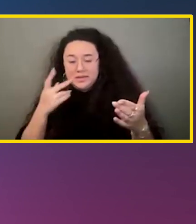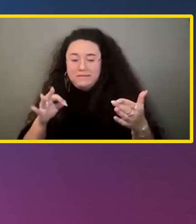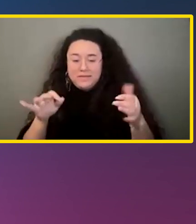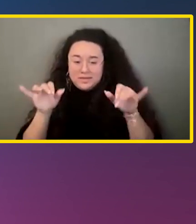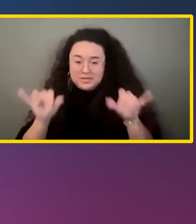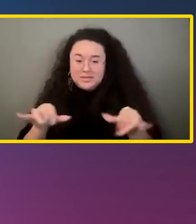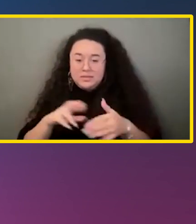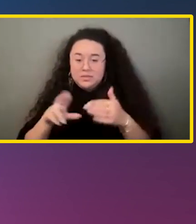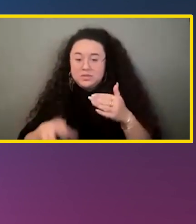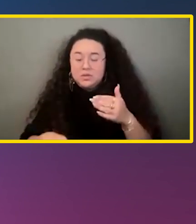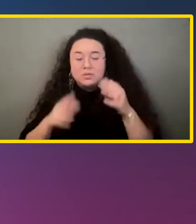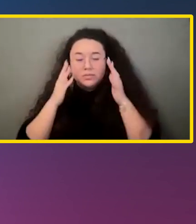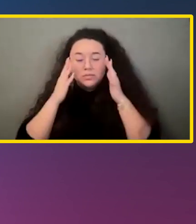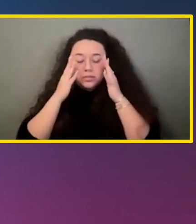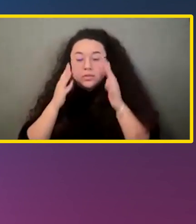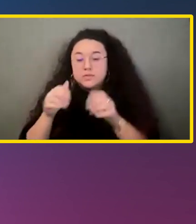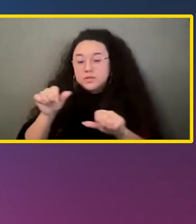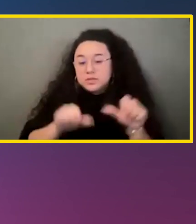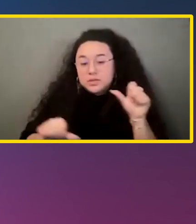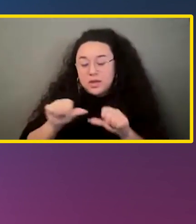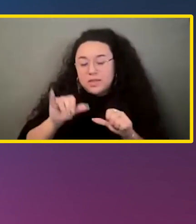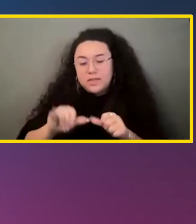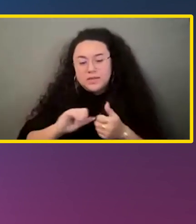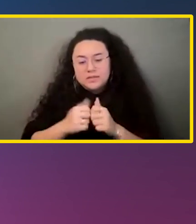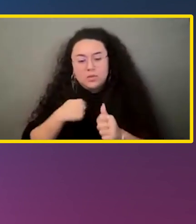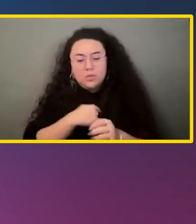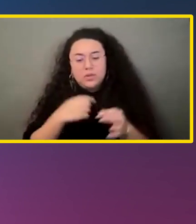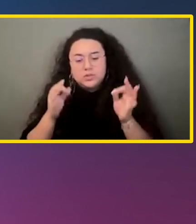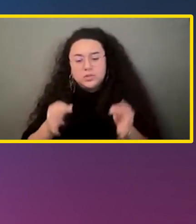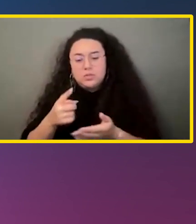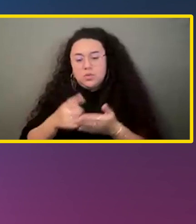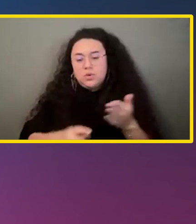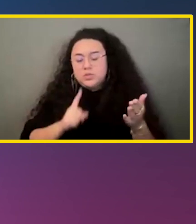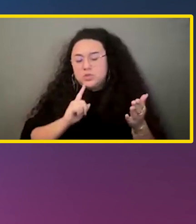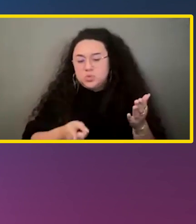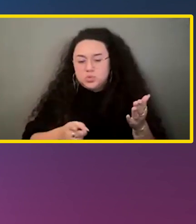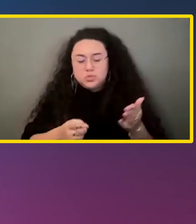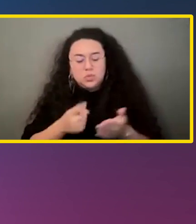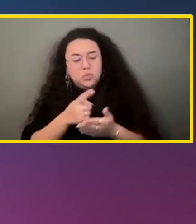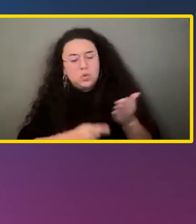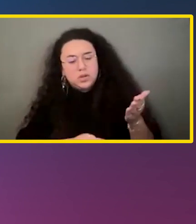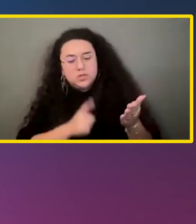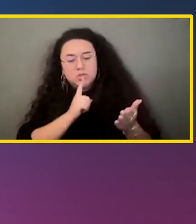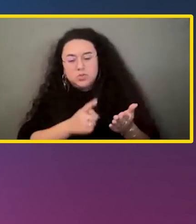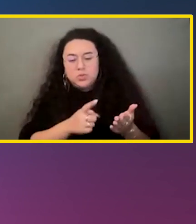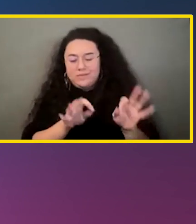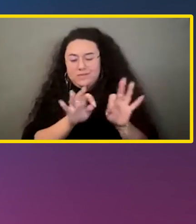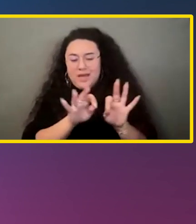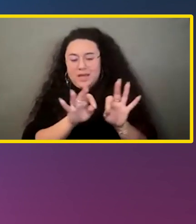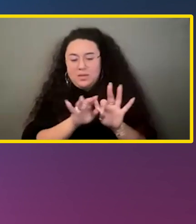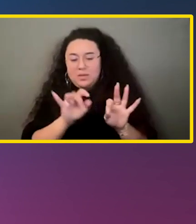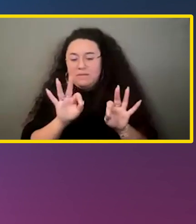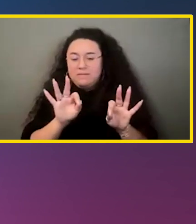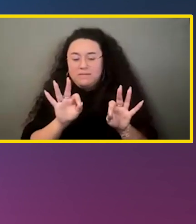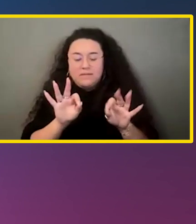same outcome occurs? So in science, that's kind of how we determine what is true or what the true value of